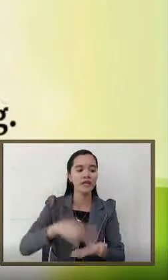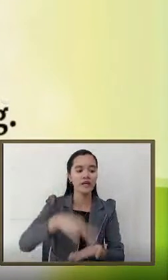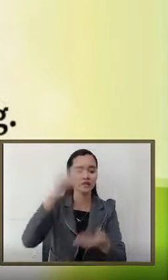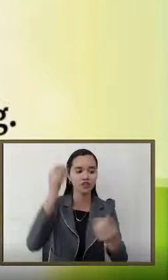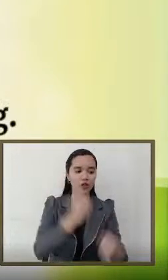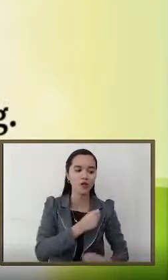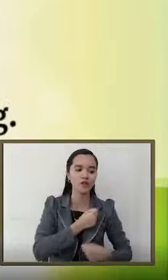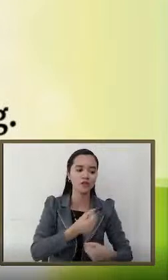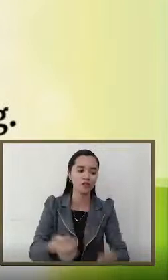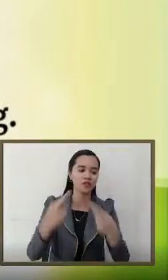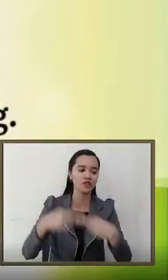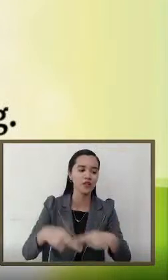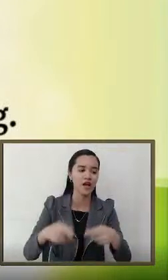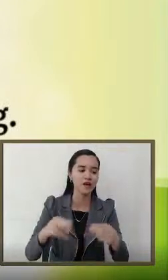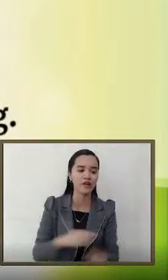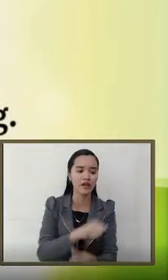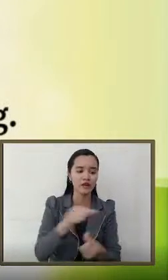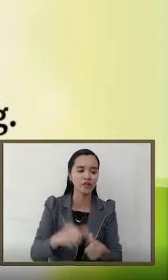Roast and